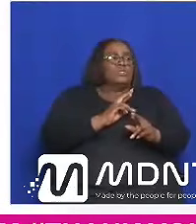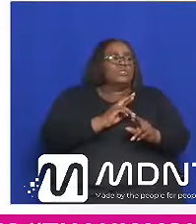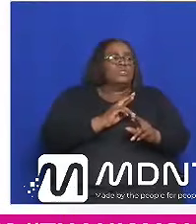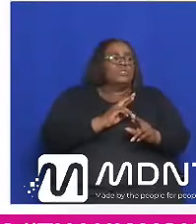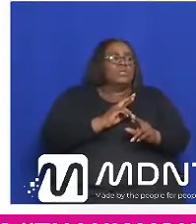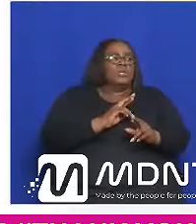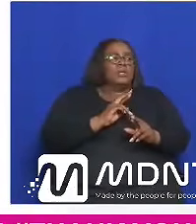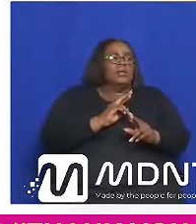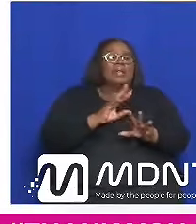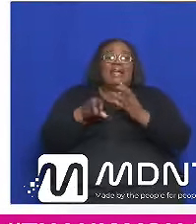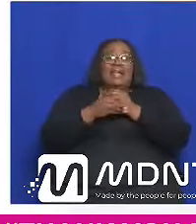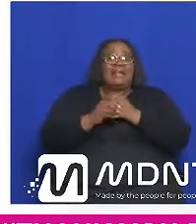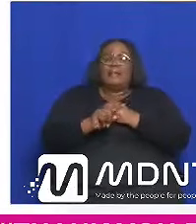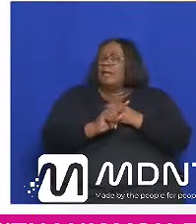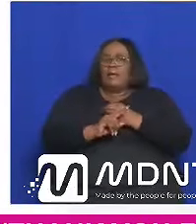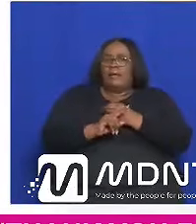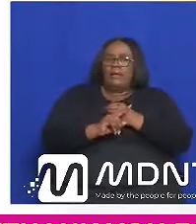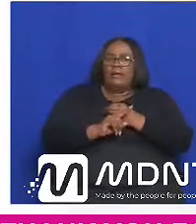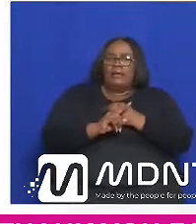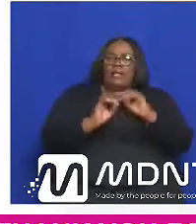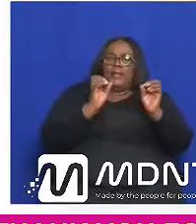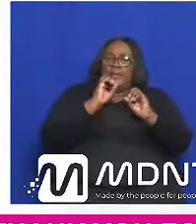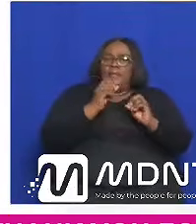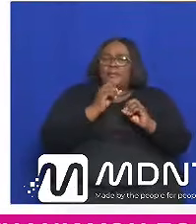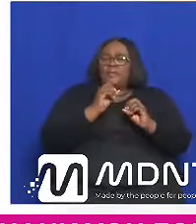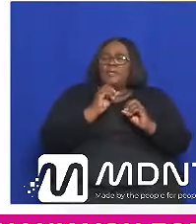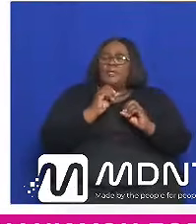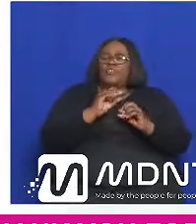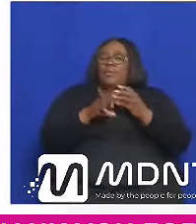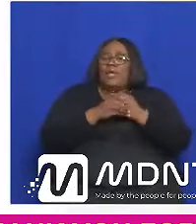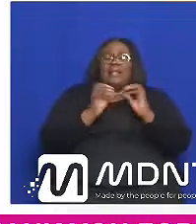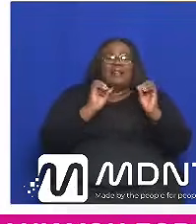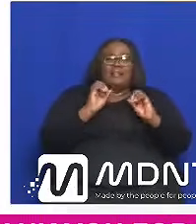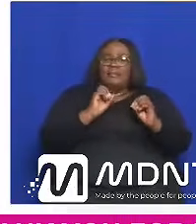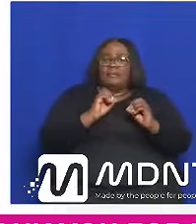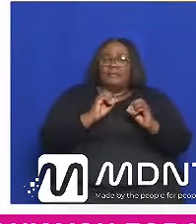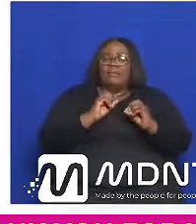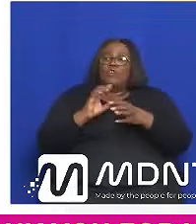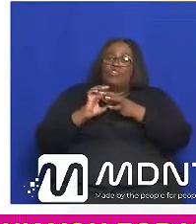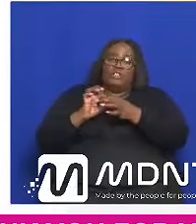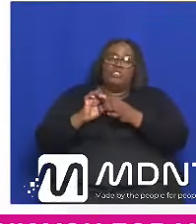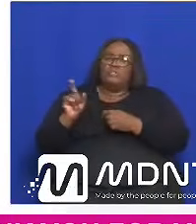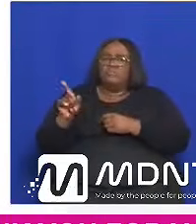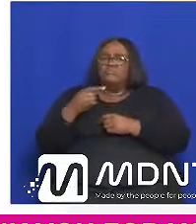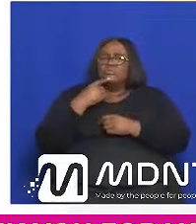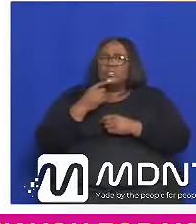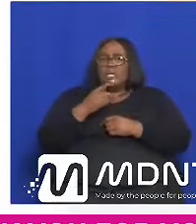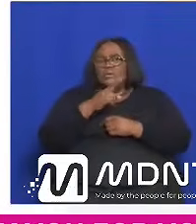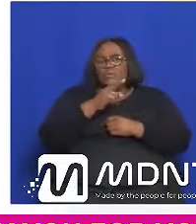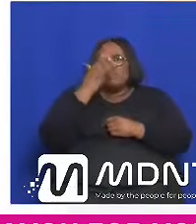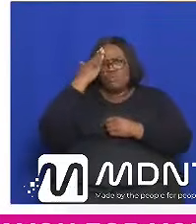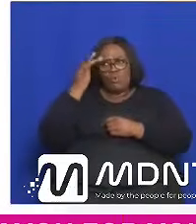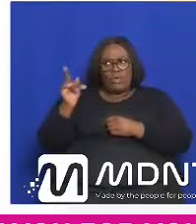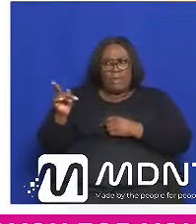the relationship you have with Mr. Msibi. All you are informing the Commission is that you know him because he loaned 5 million to one of your